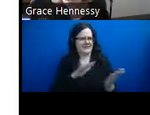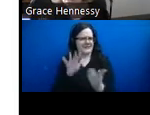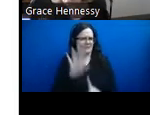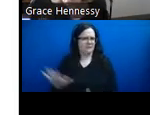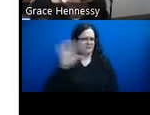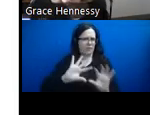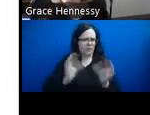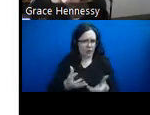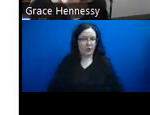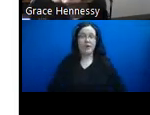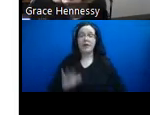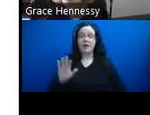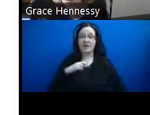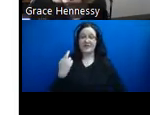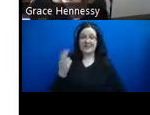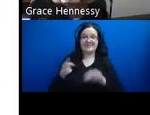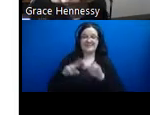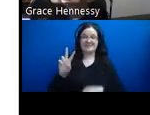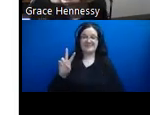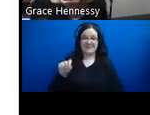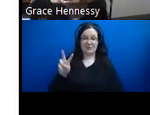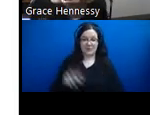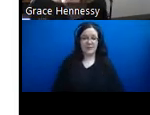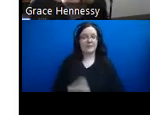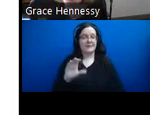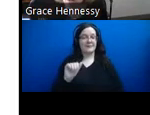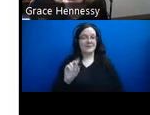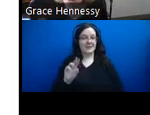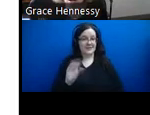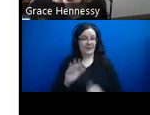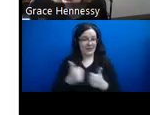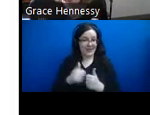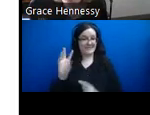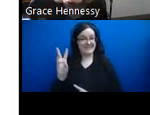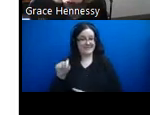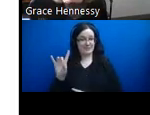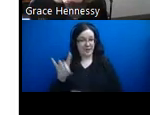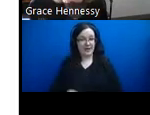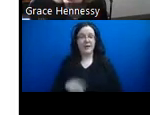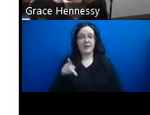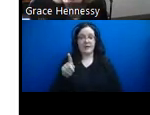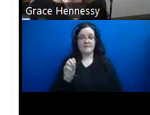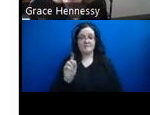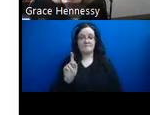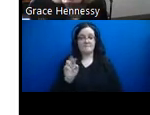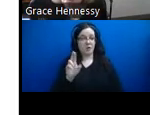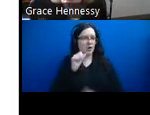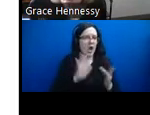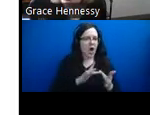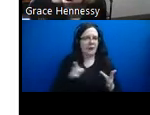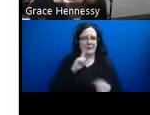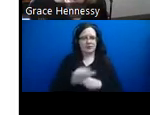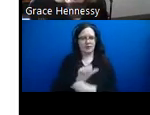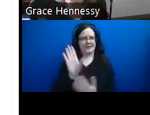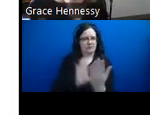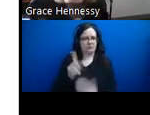risk of about 7.2. The casino-based ones, 6.8. Poker itself, not online, but actually paying poker,